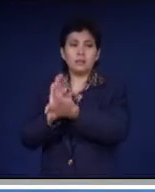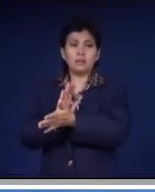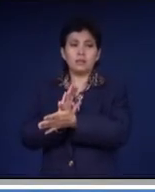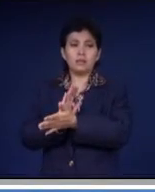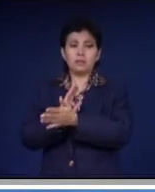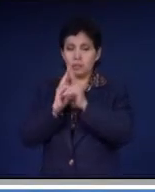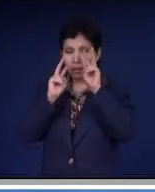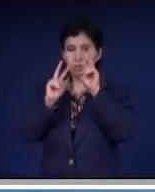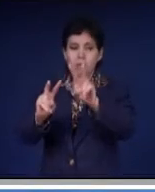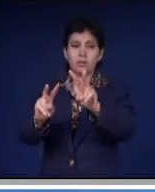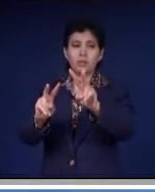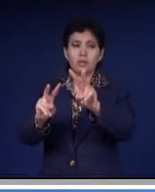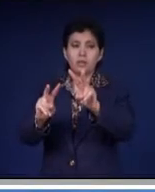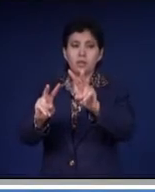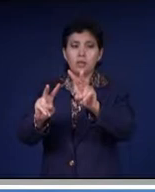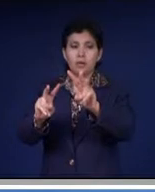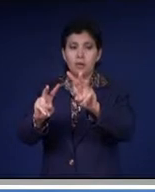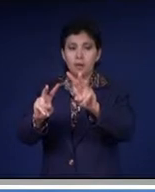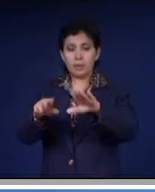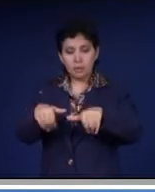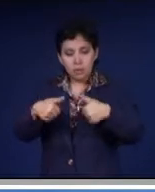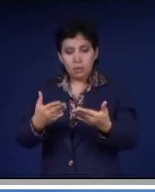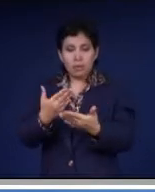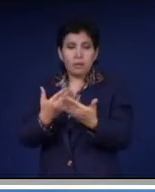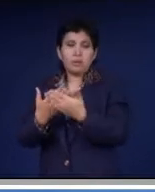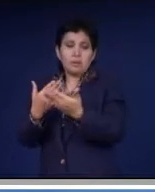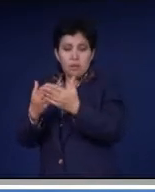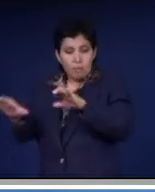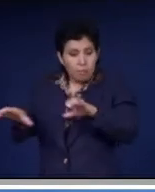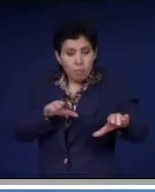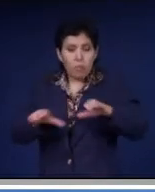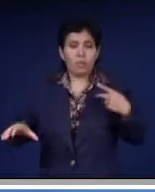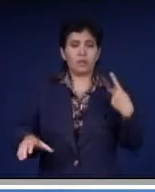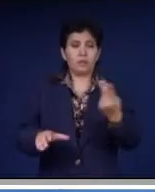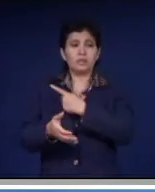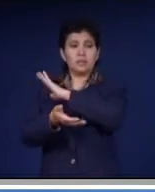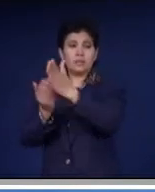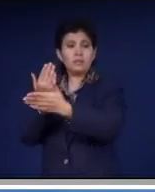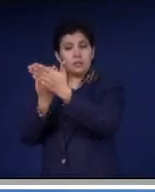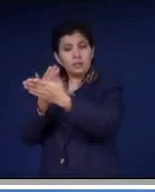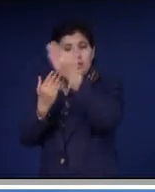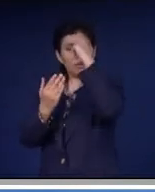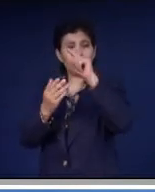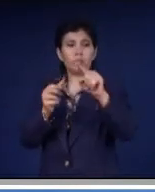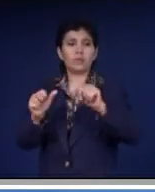at aggression and sexuality, and also unresolved conflicts from young.